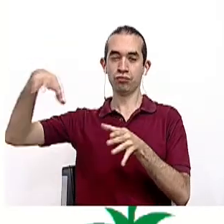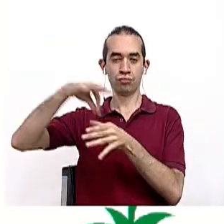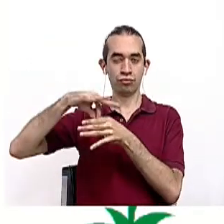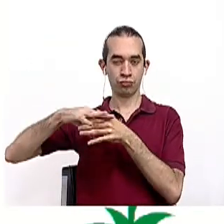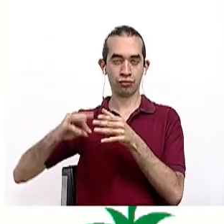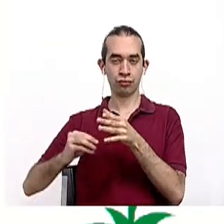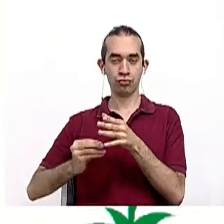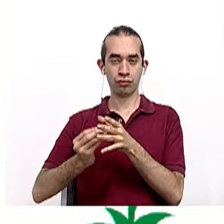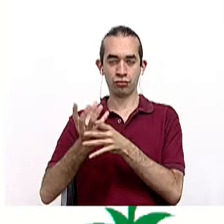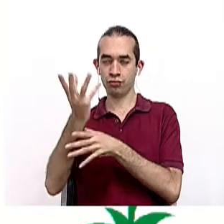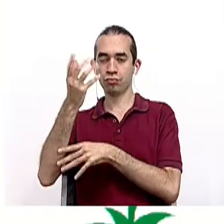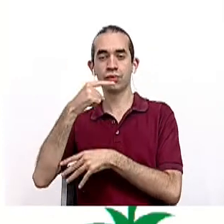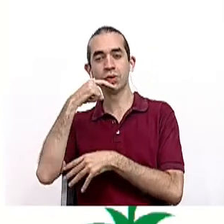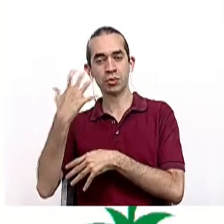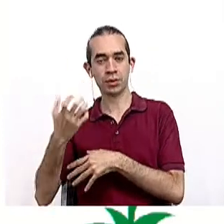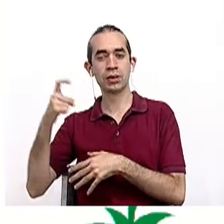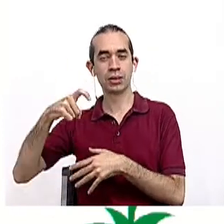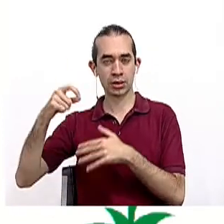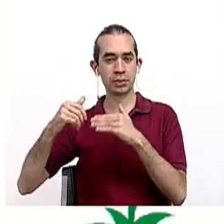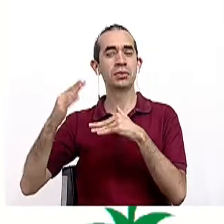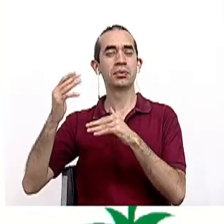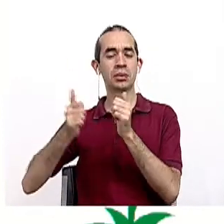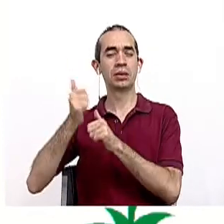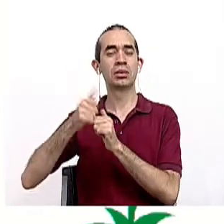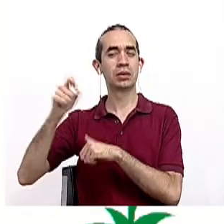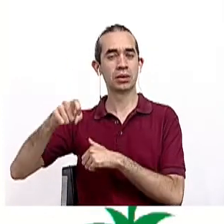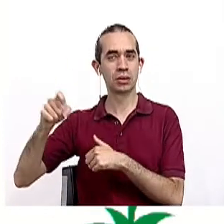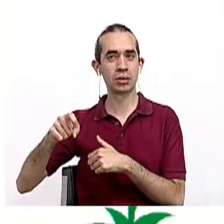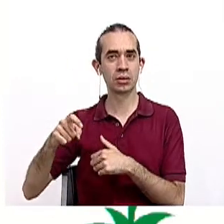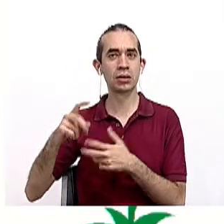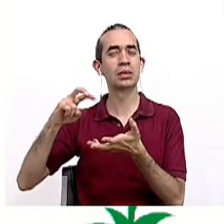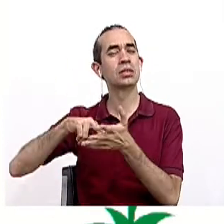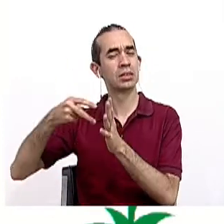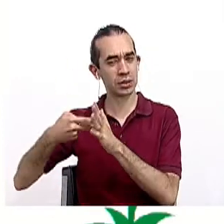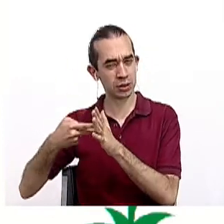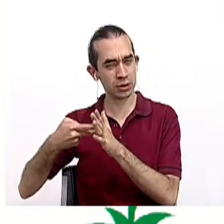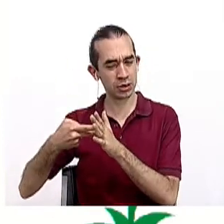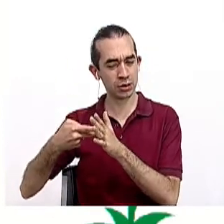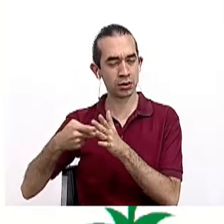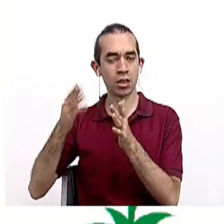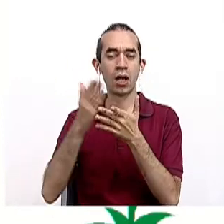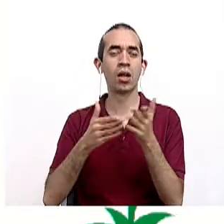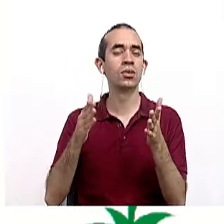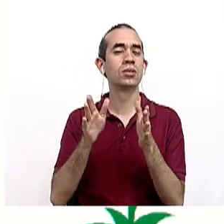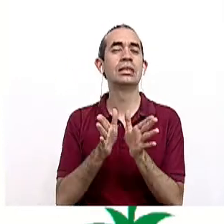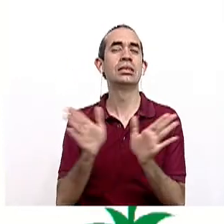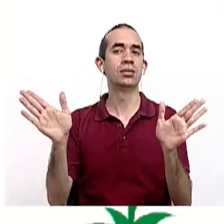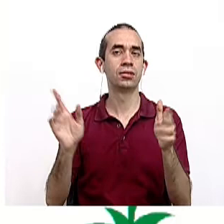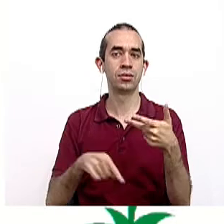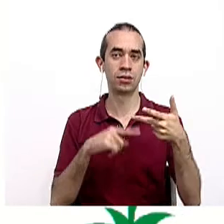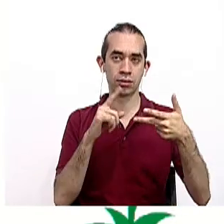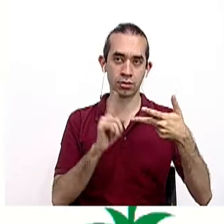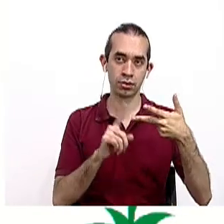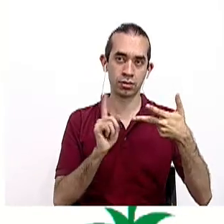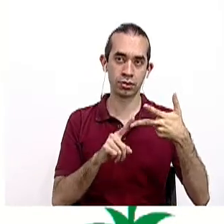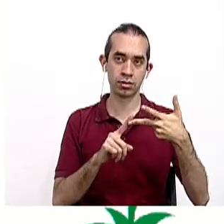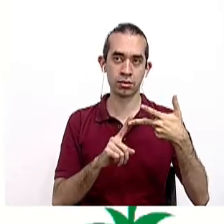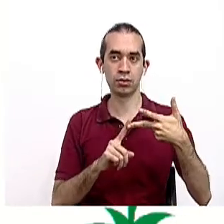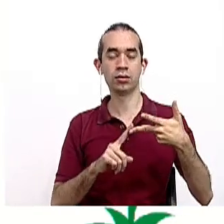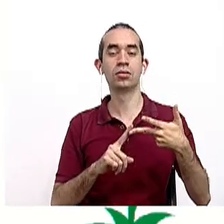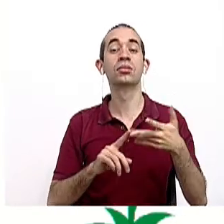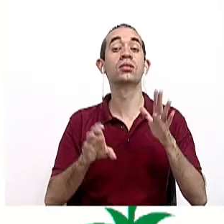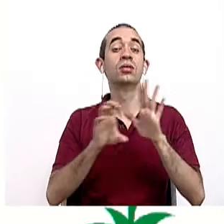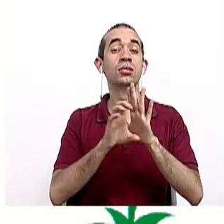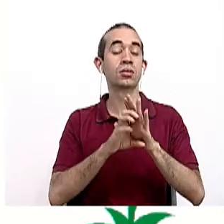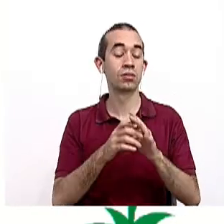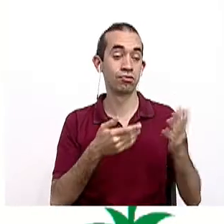grown in greenhouses require? And what does this mean? Something very general. Question number 3,